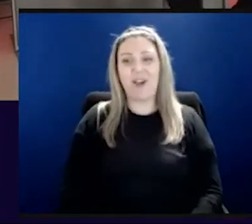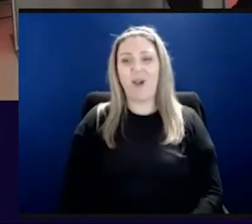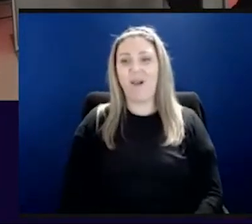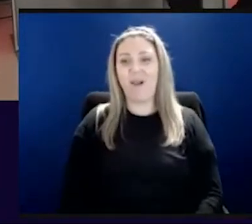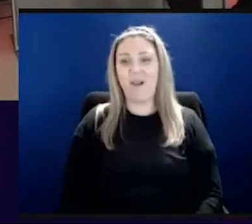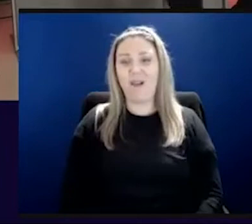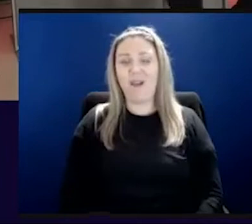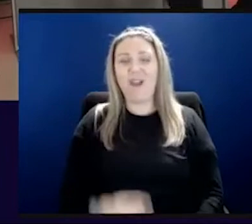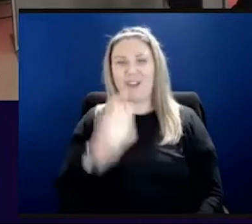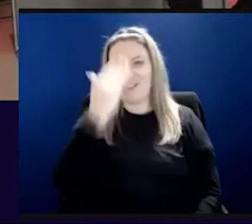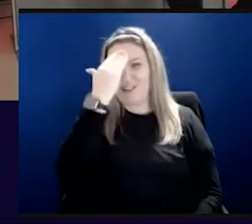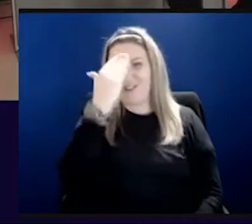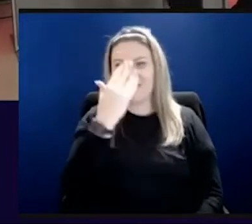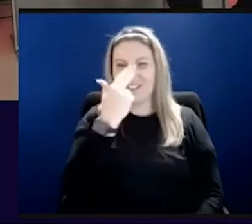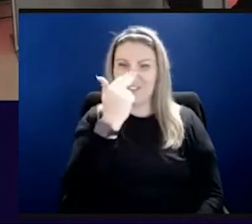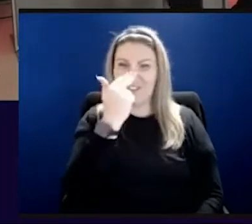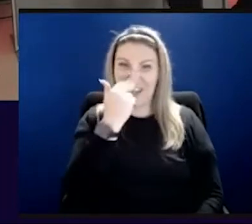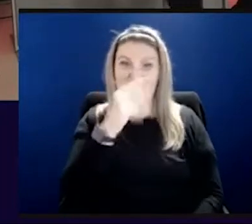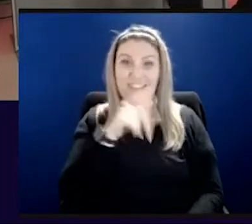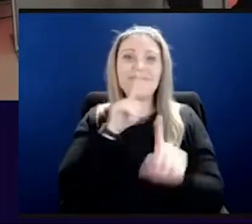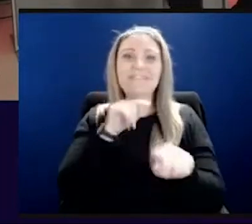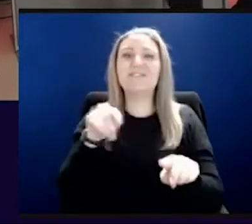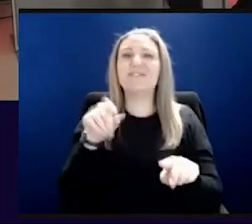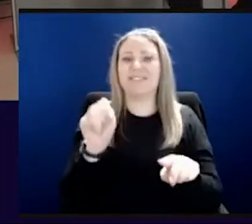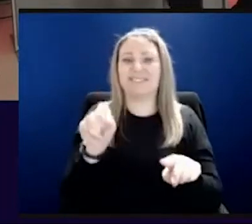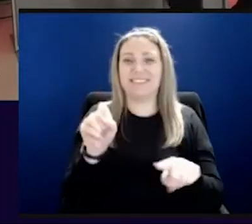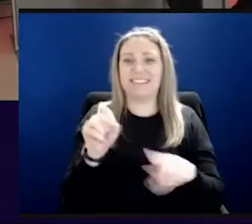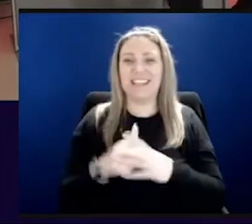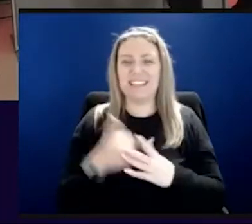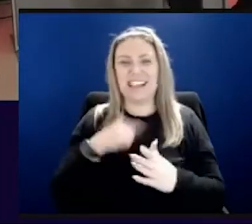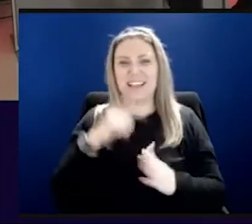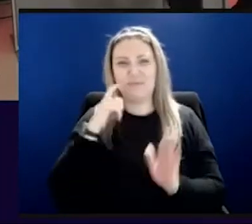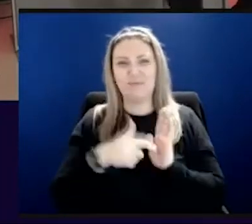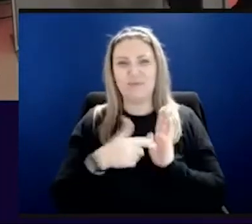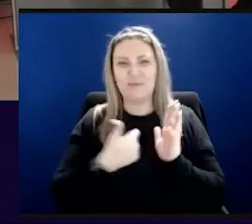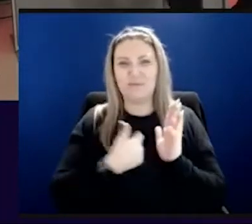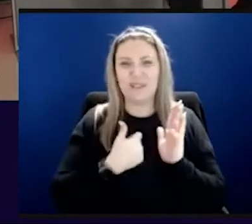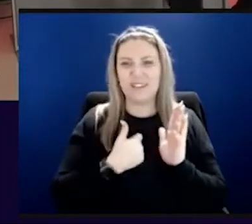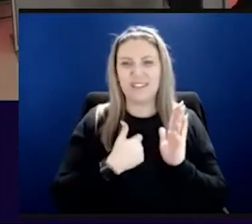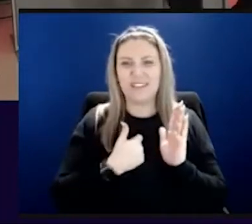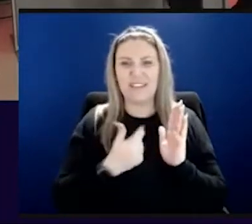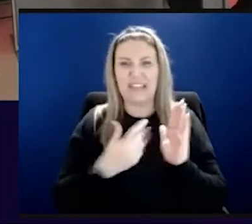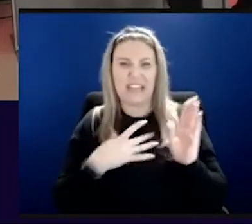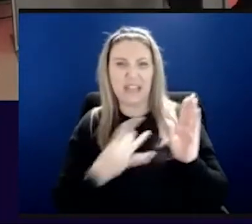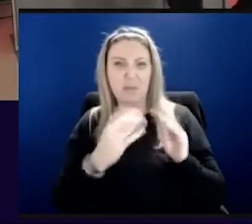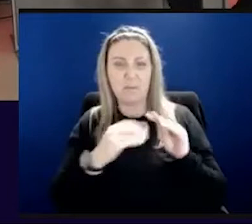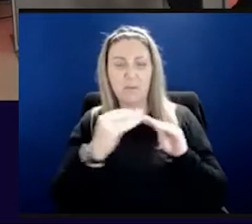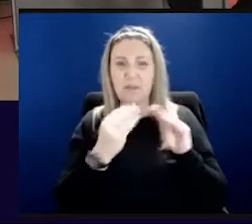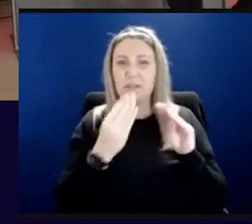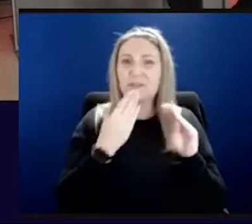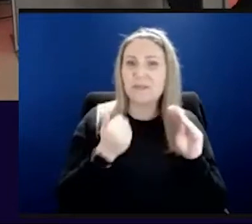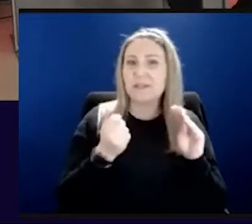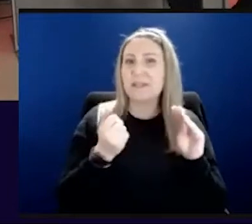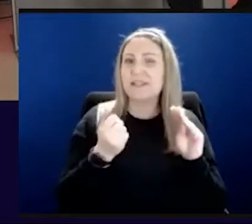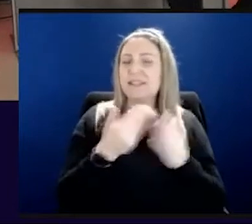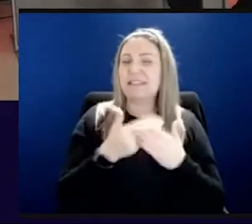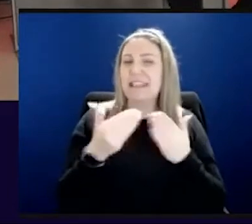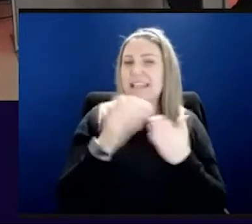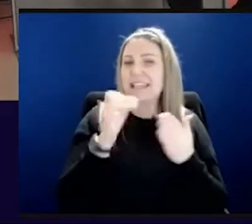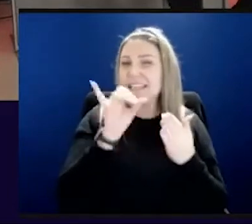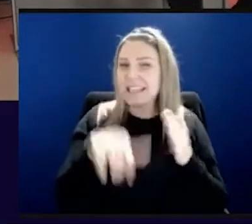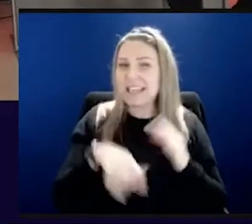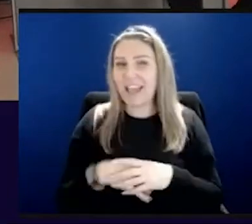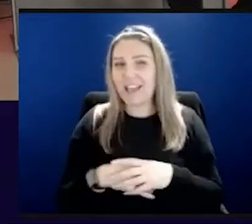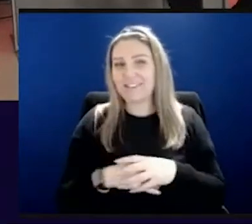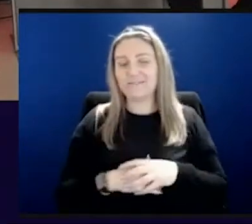It's funny. The answer is yes. I noticed myself, Really? liking more sweets and things like that. And so